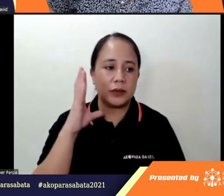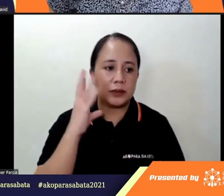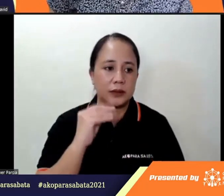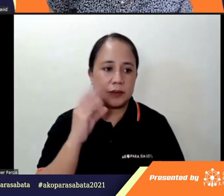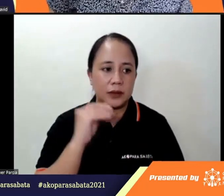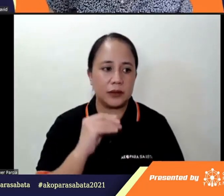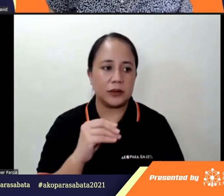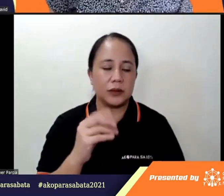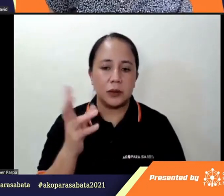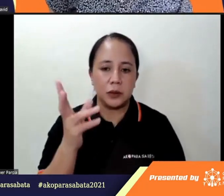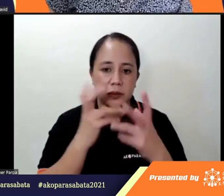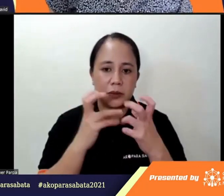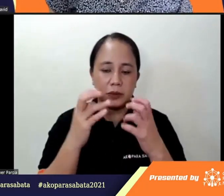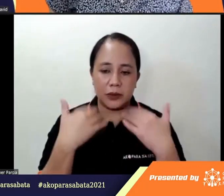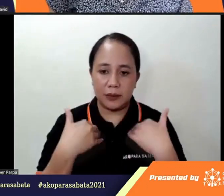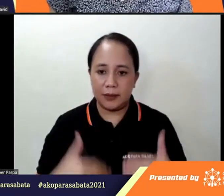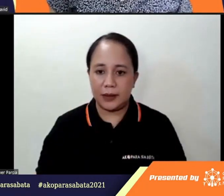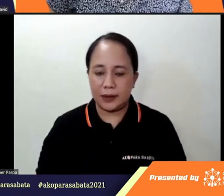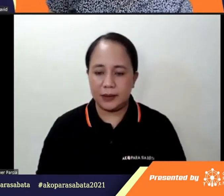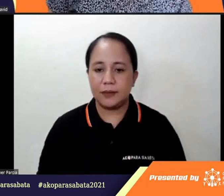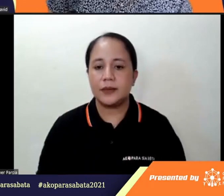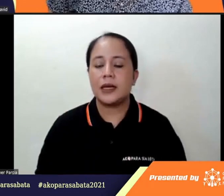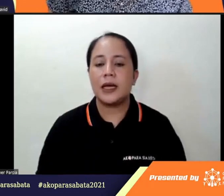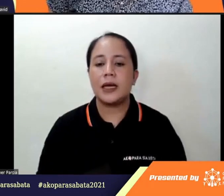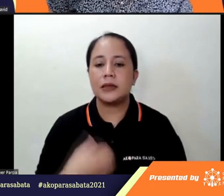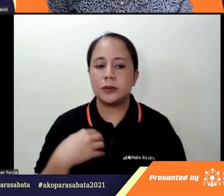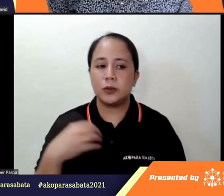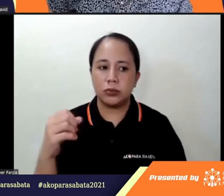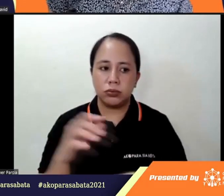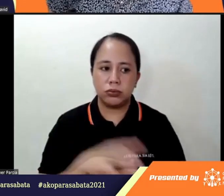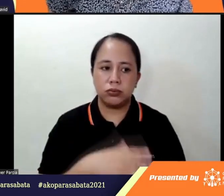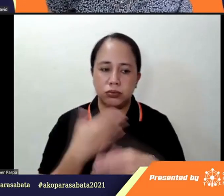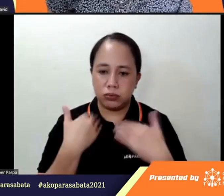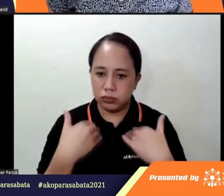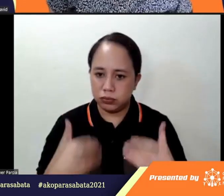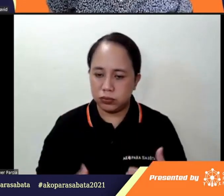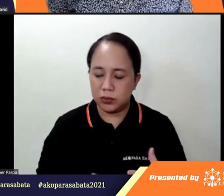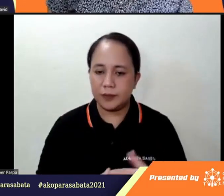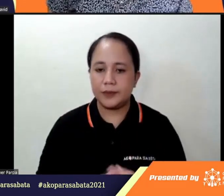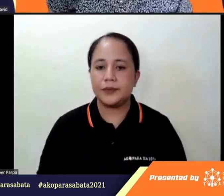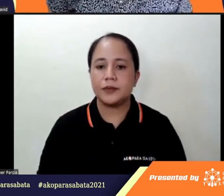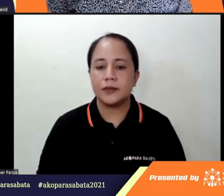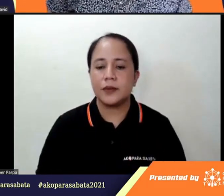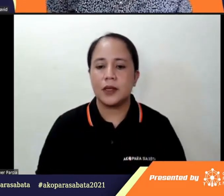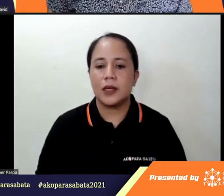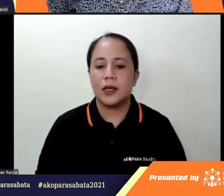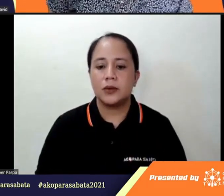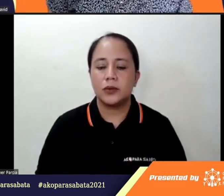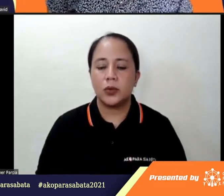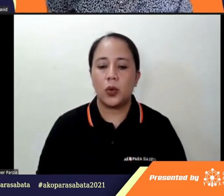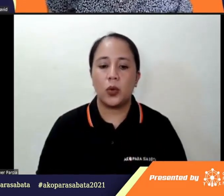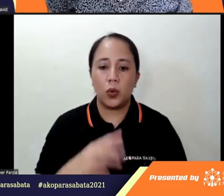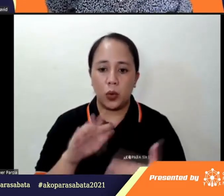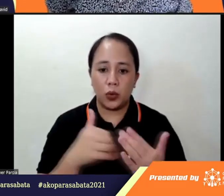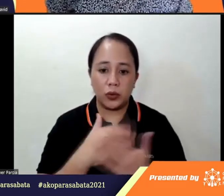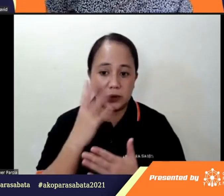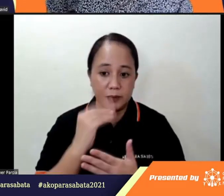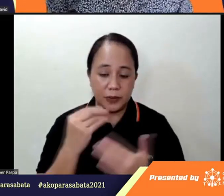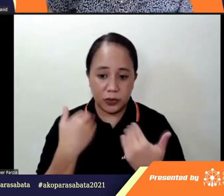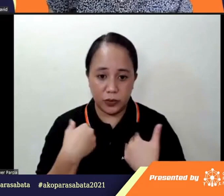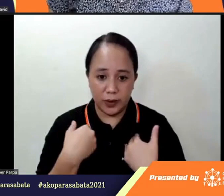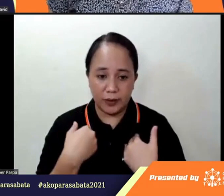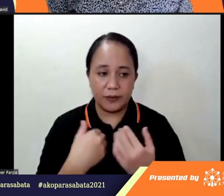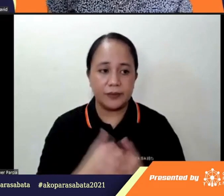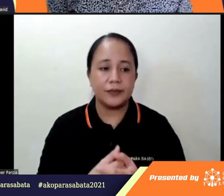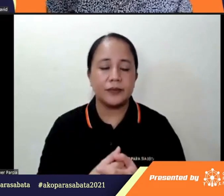na-absorb ng body mo at na-affect yung body mo. So every experience that you have